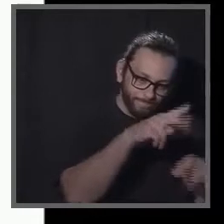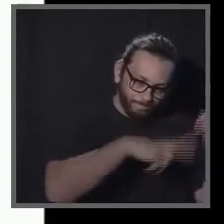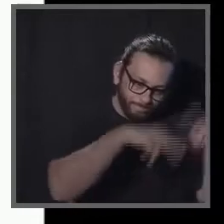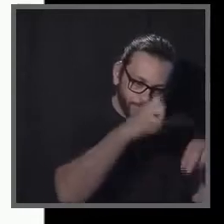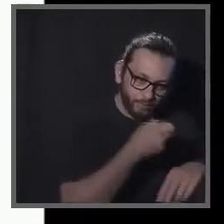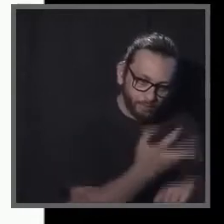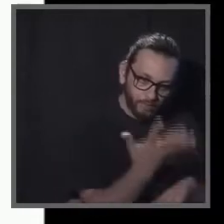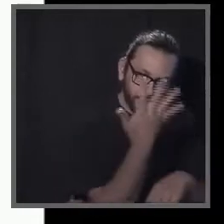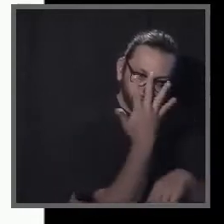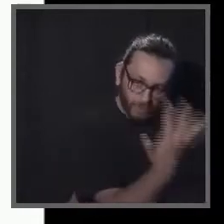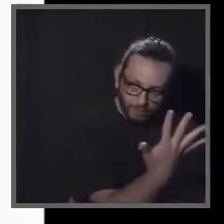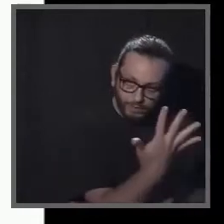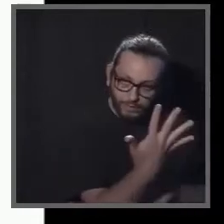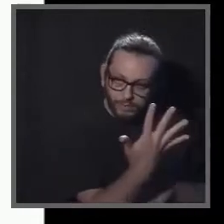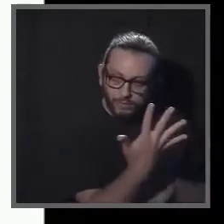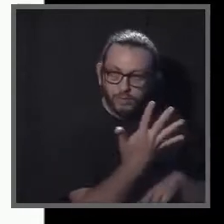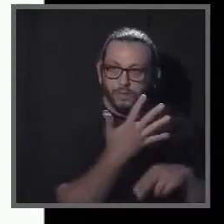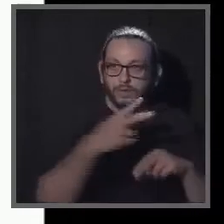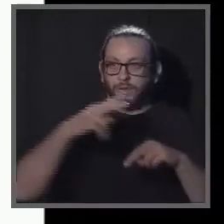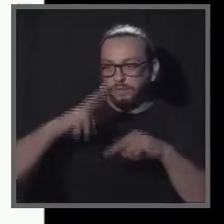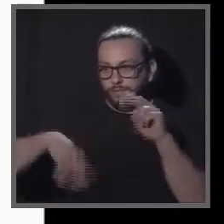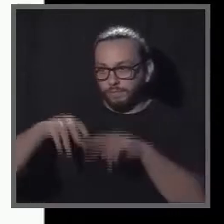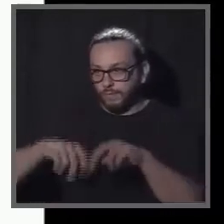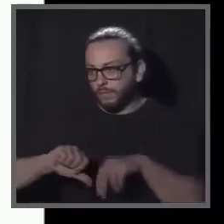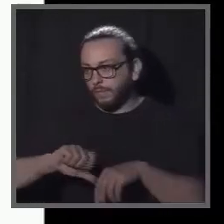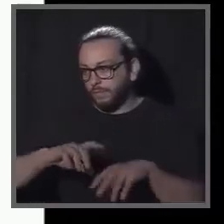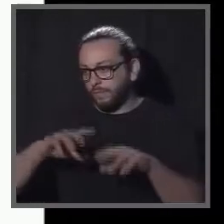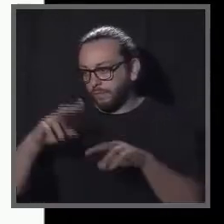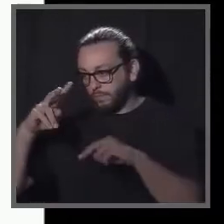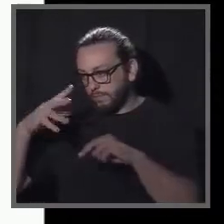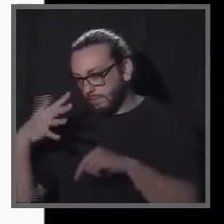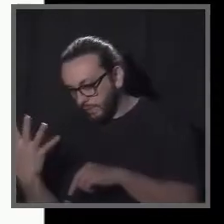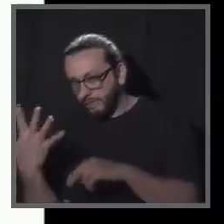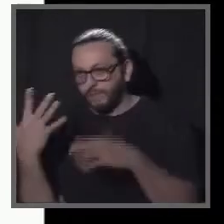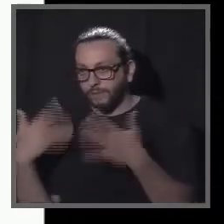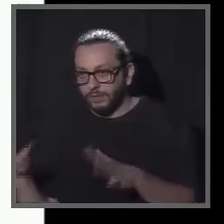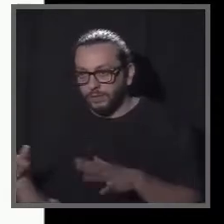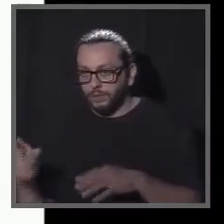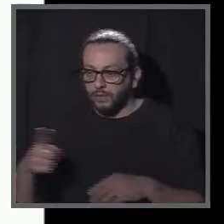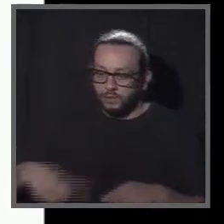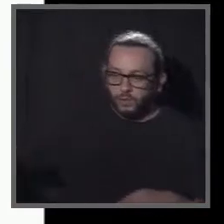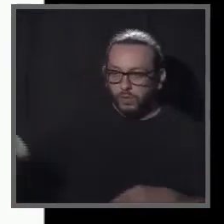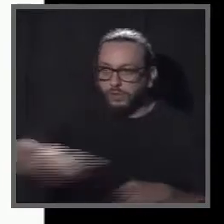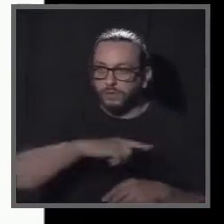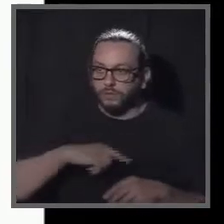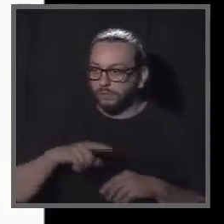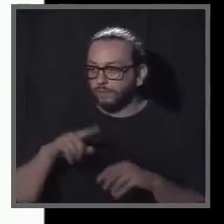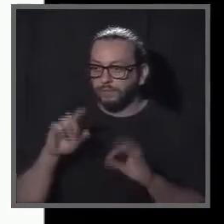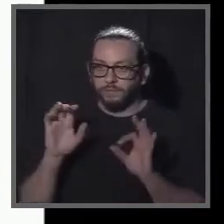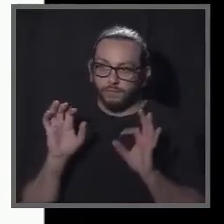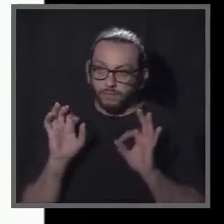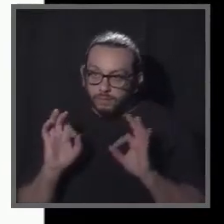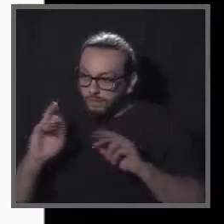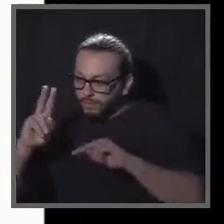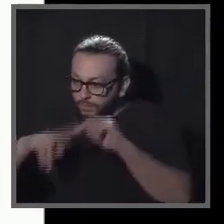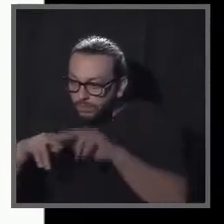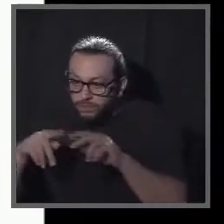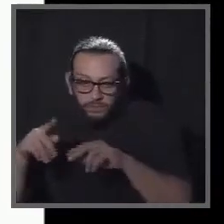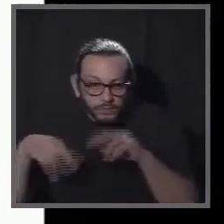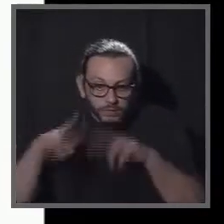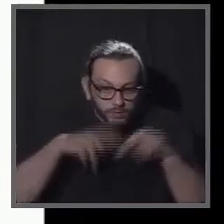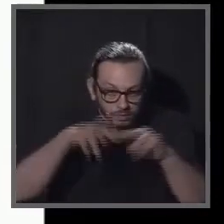the territory. And we can only leave the territory when the territory is able to work